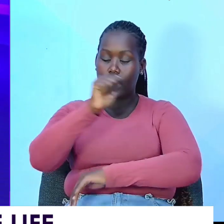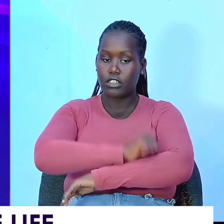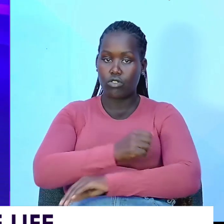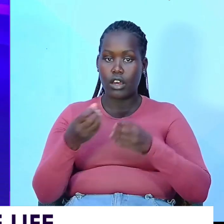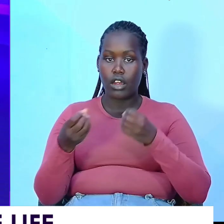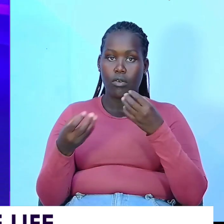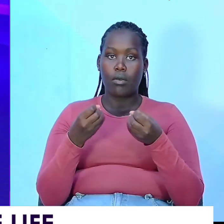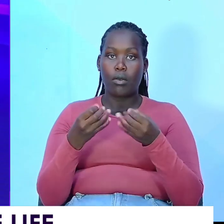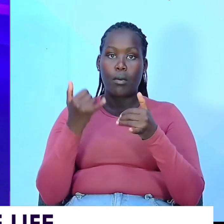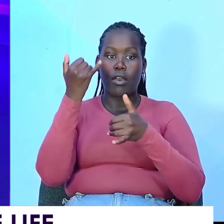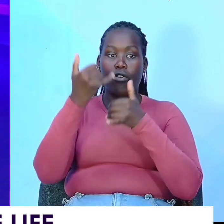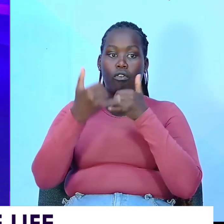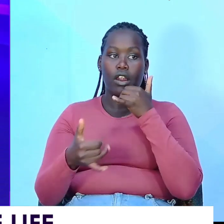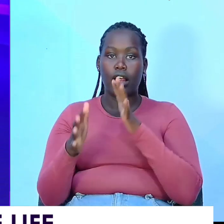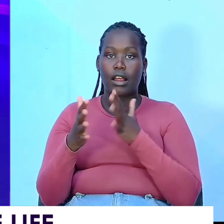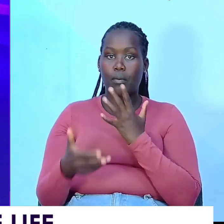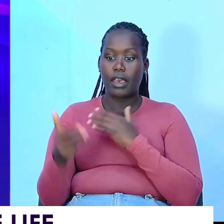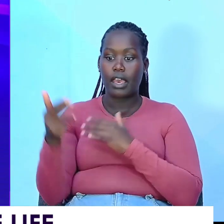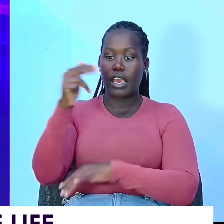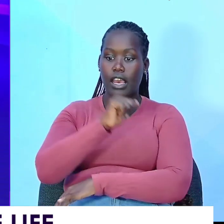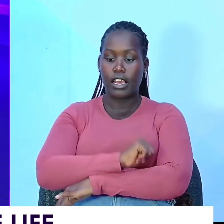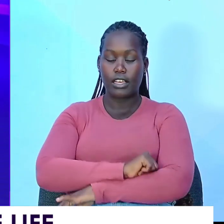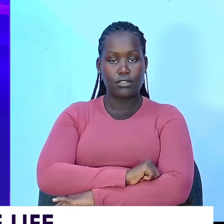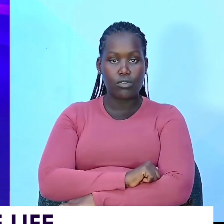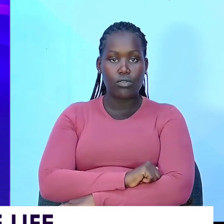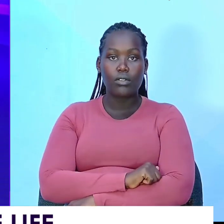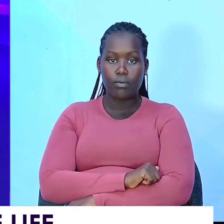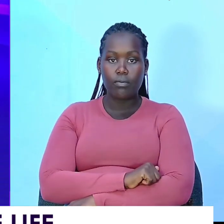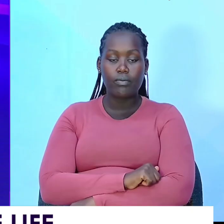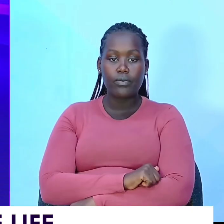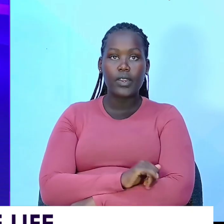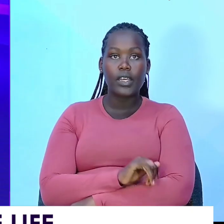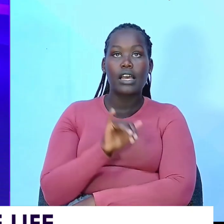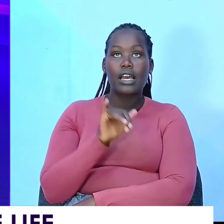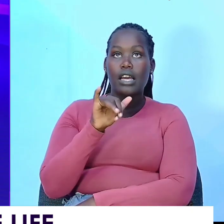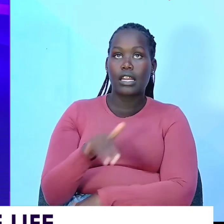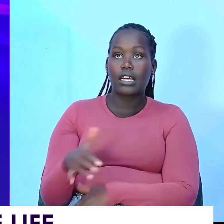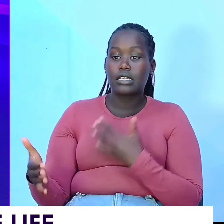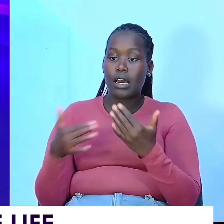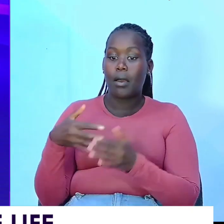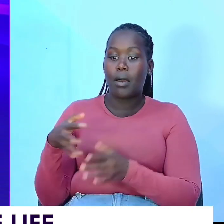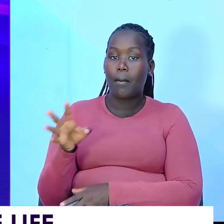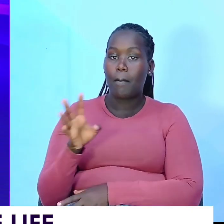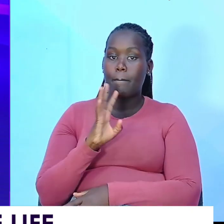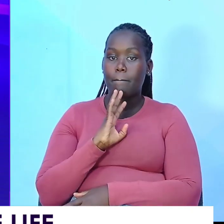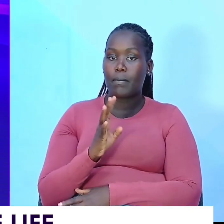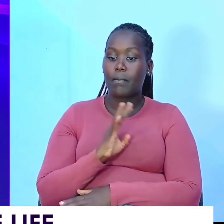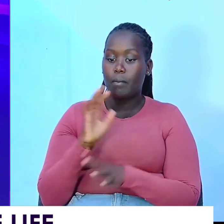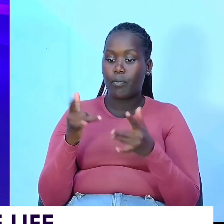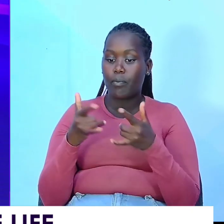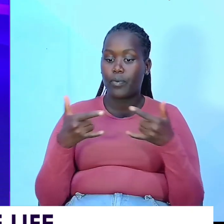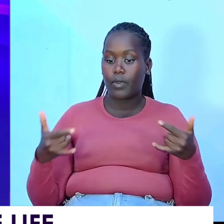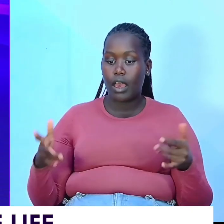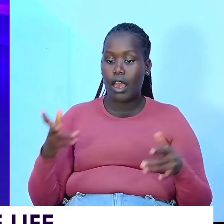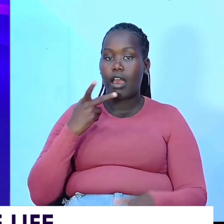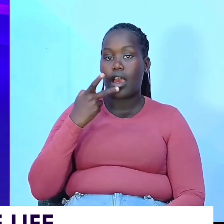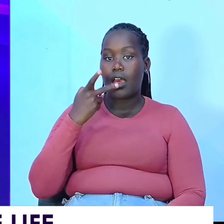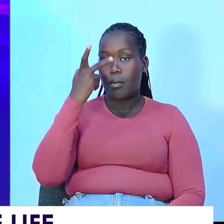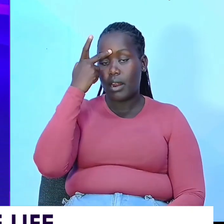that they started that in high school, even before that. So that may speak to a gap in parenting.